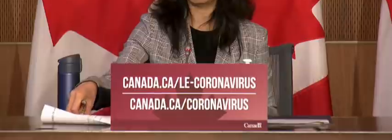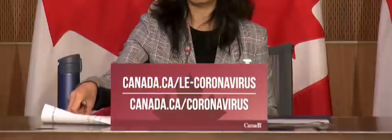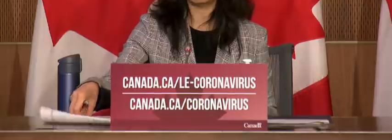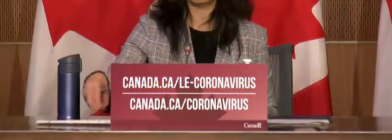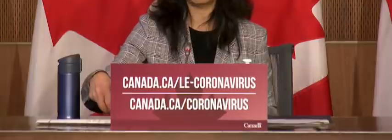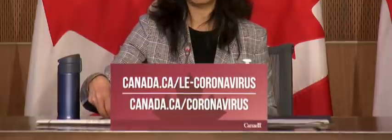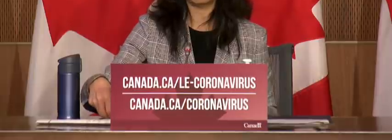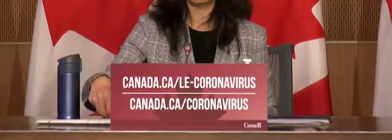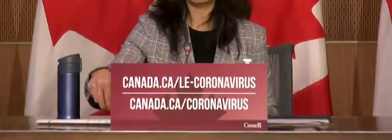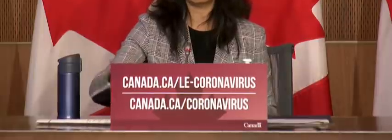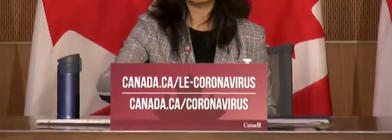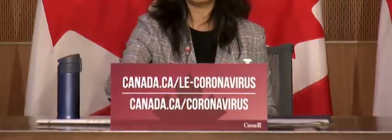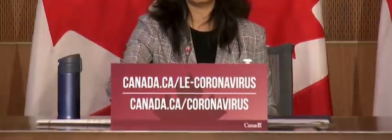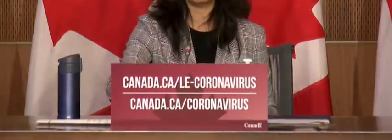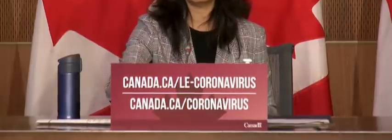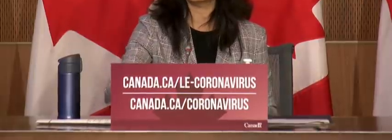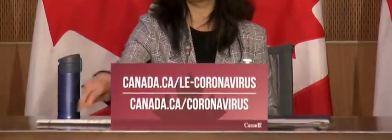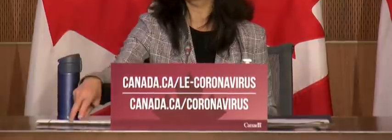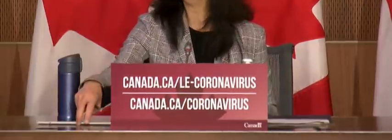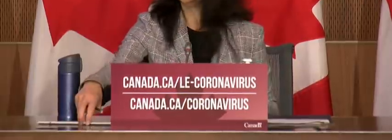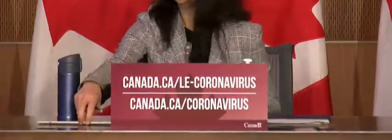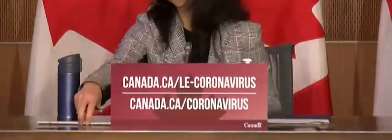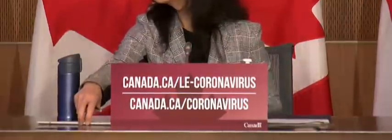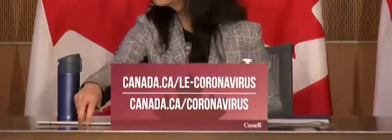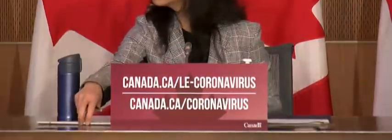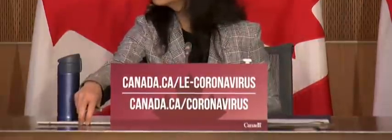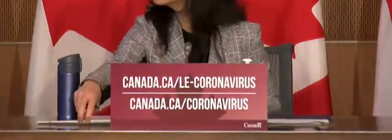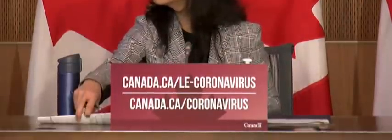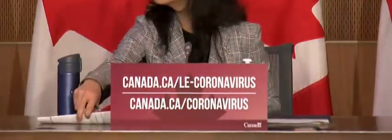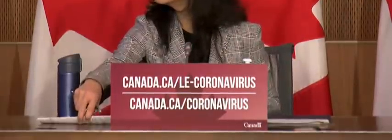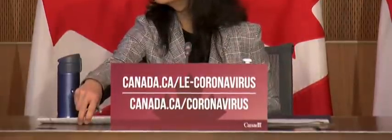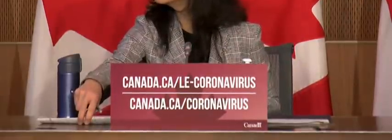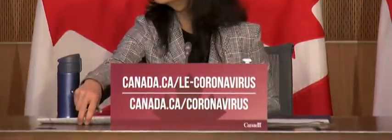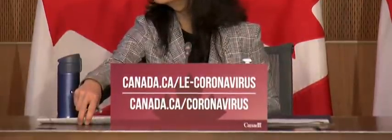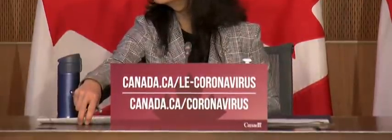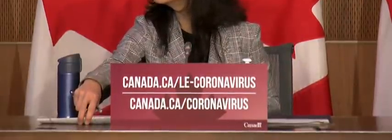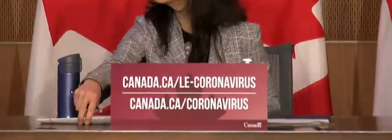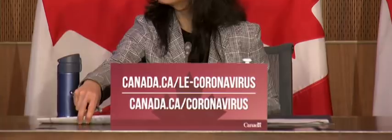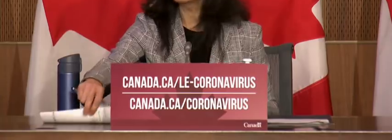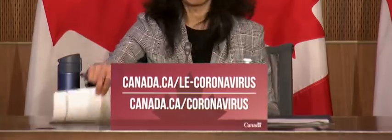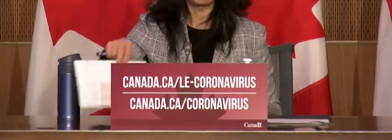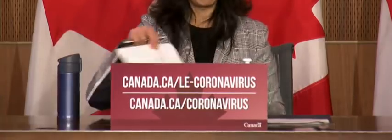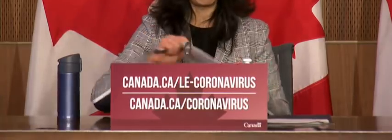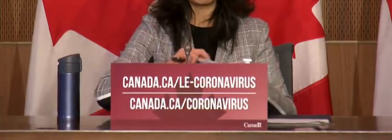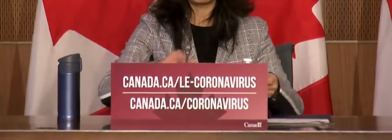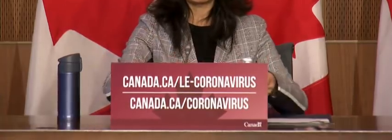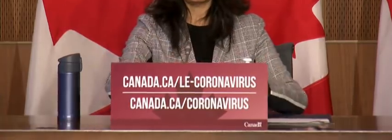Okay, thanks, folks.